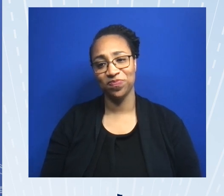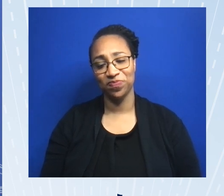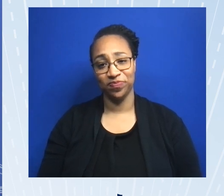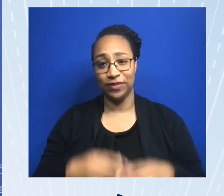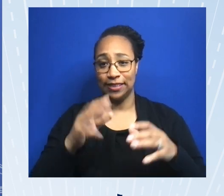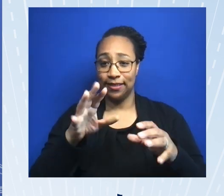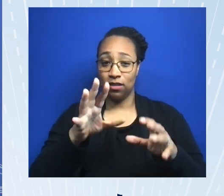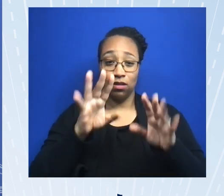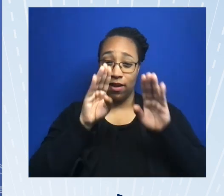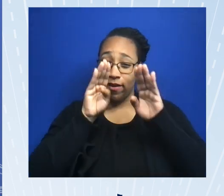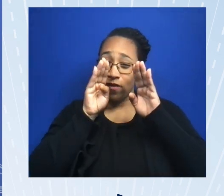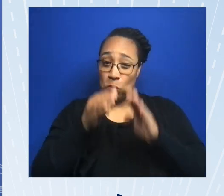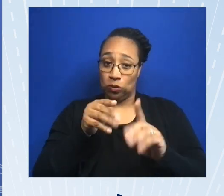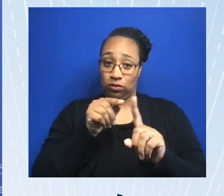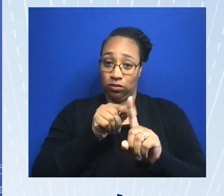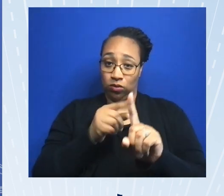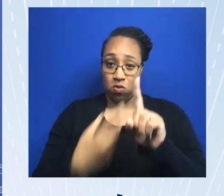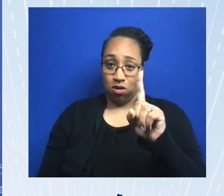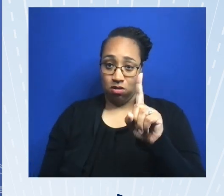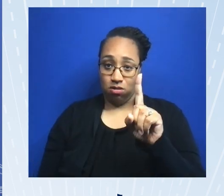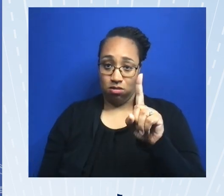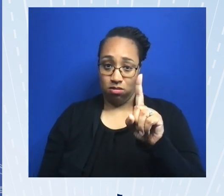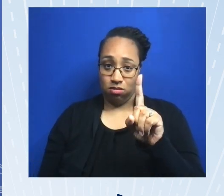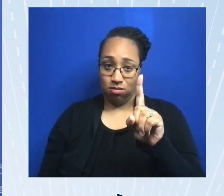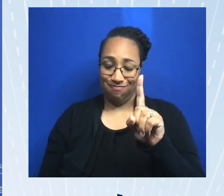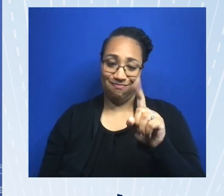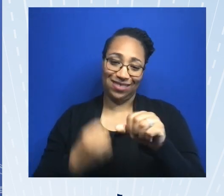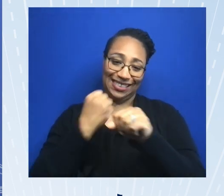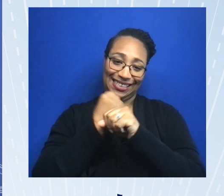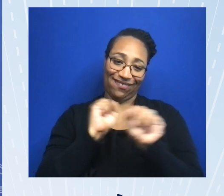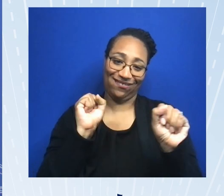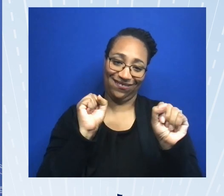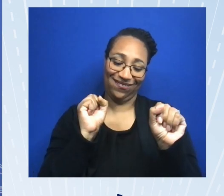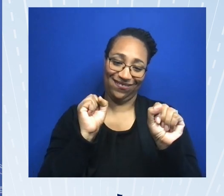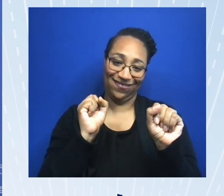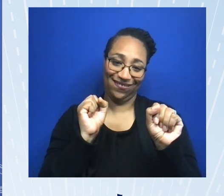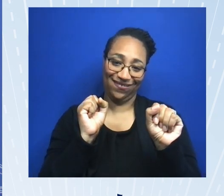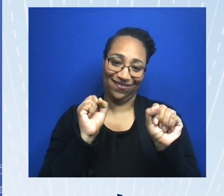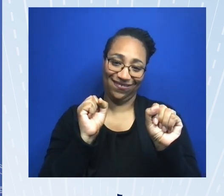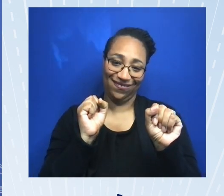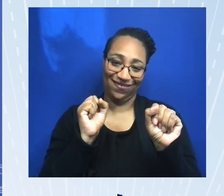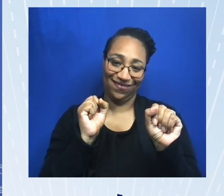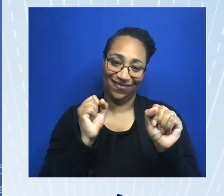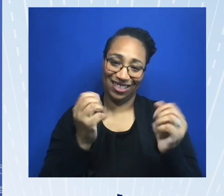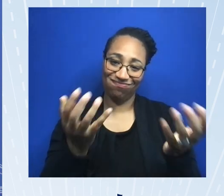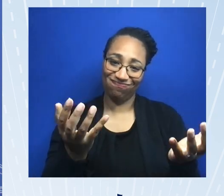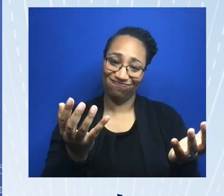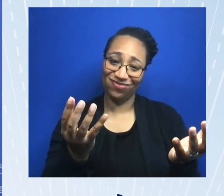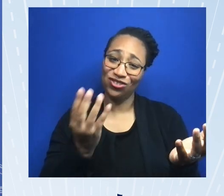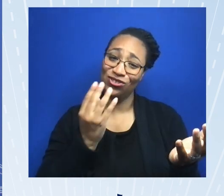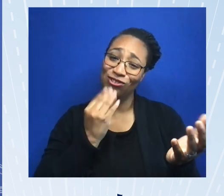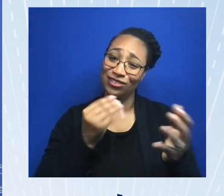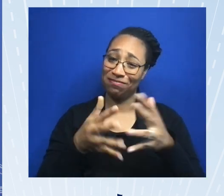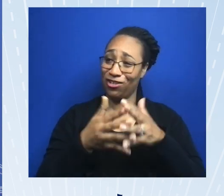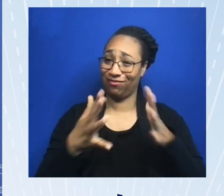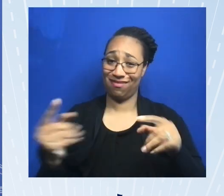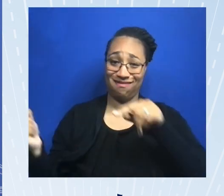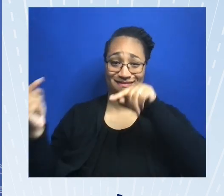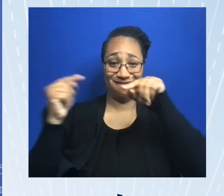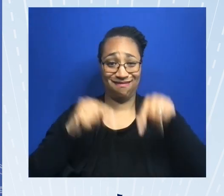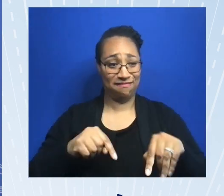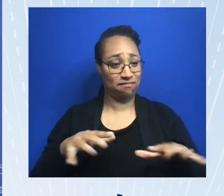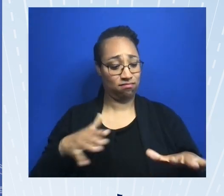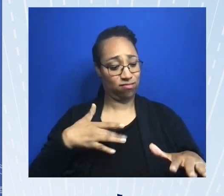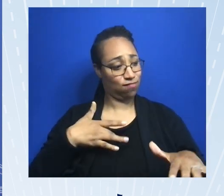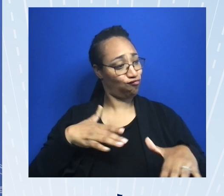safety. Jewish Americans must feel safe walking to synagogue on a Saturday morning, wearing a kippah in public, or gathering